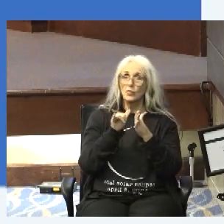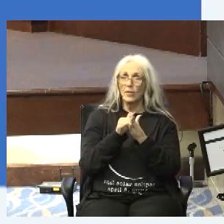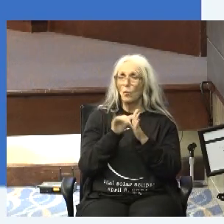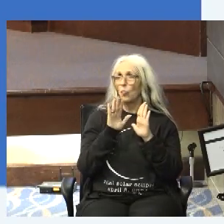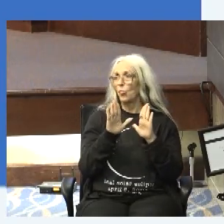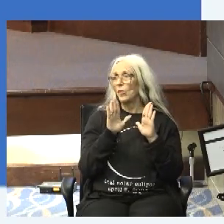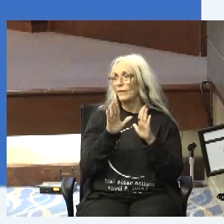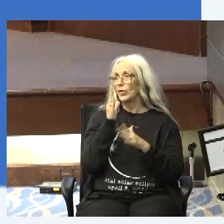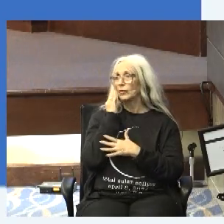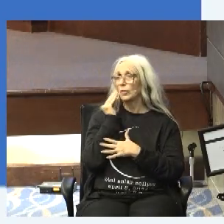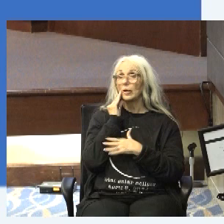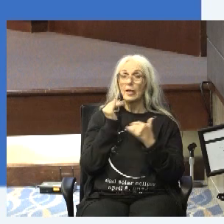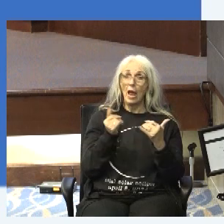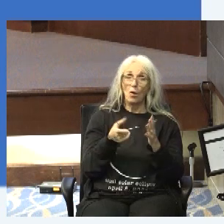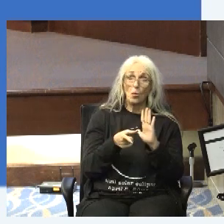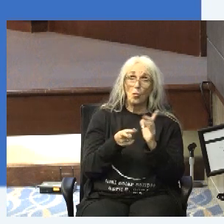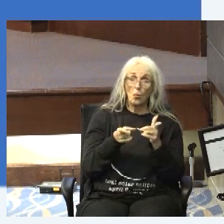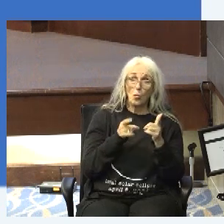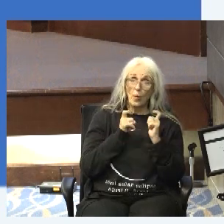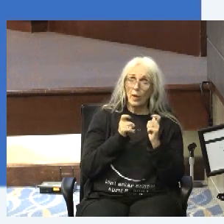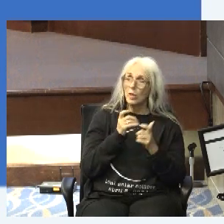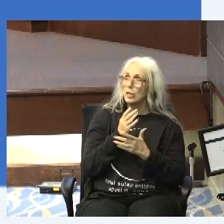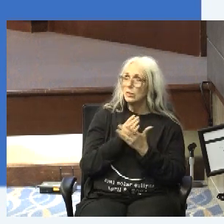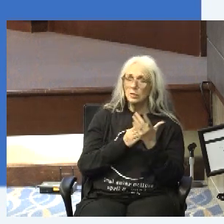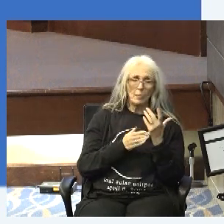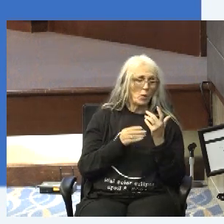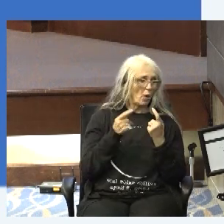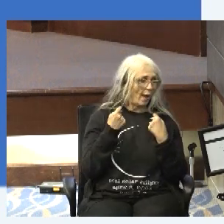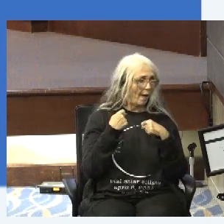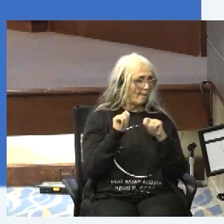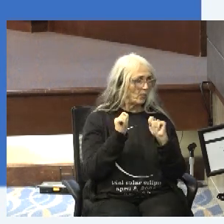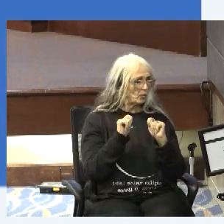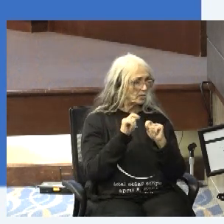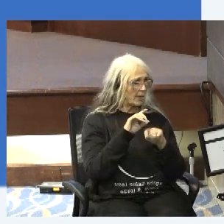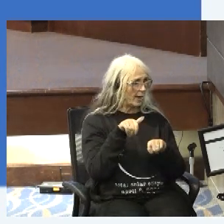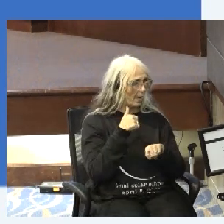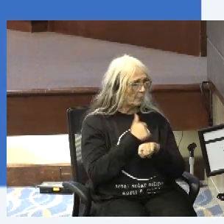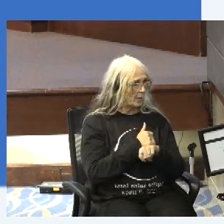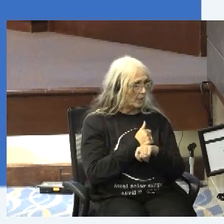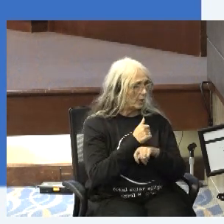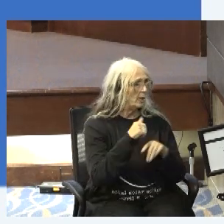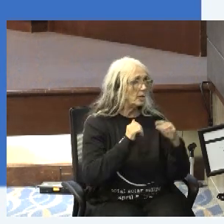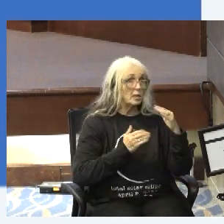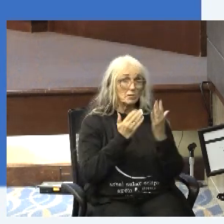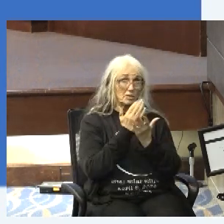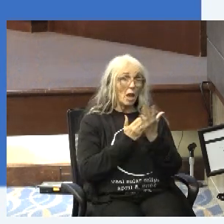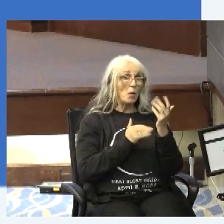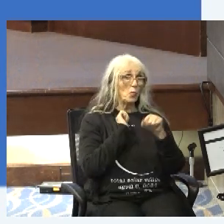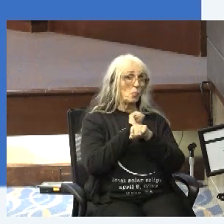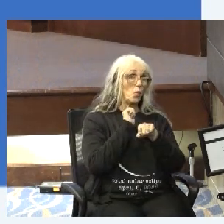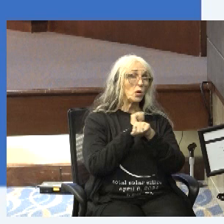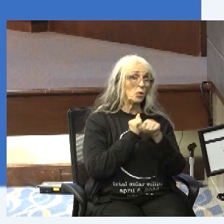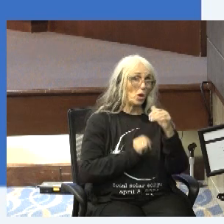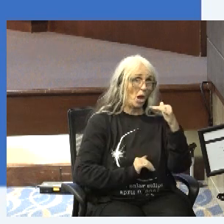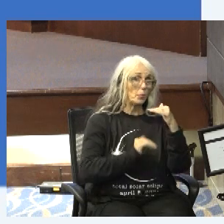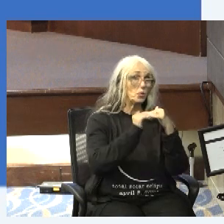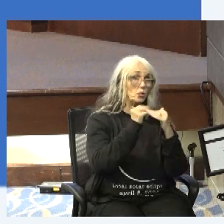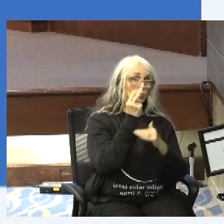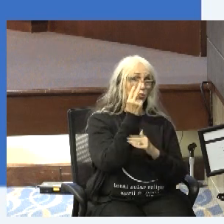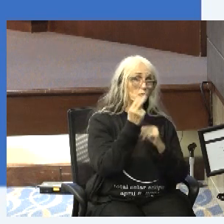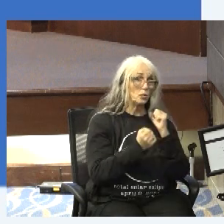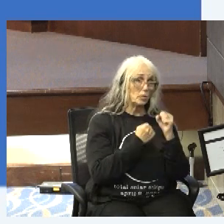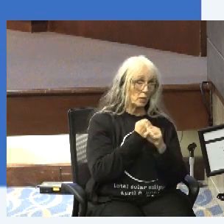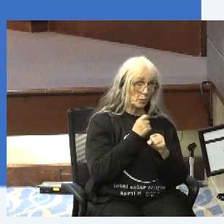looking really quickly at some of our planning efforts that have been in place, some up to 2 years, but obviously quite heavily over